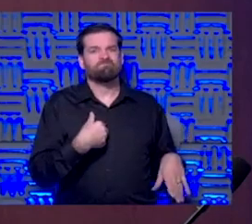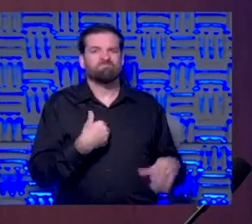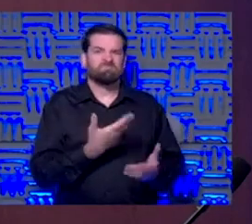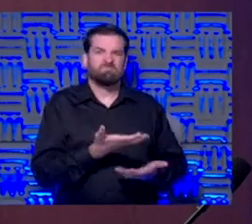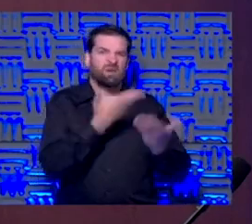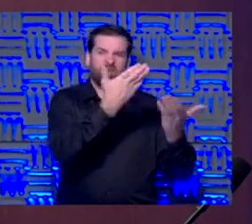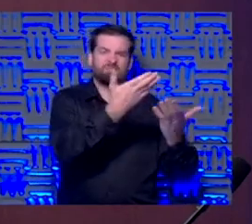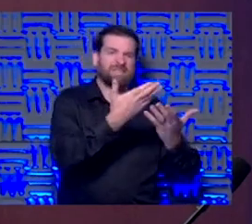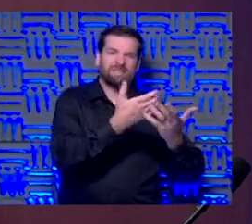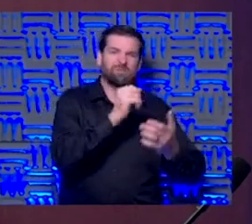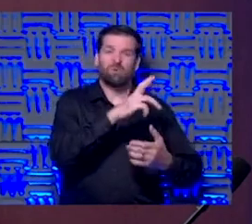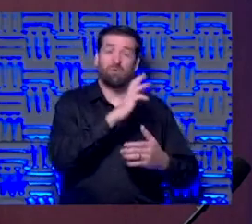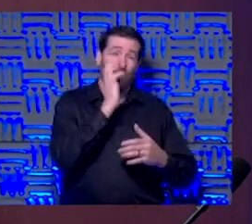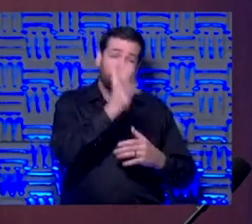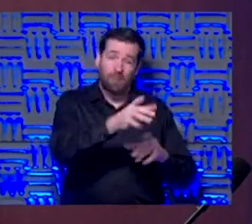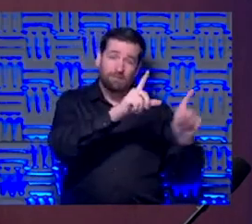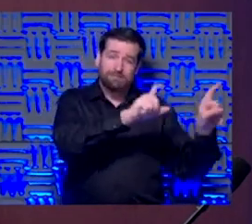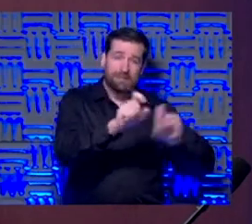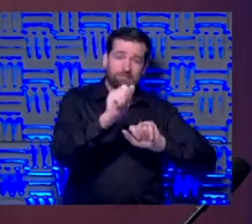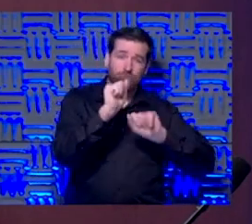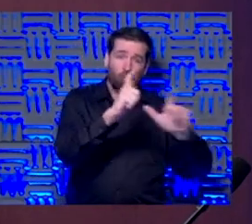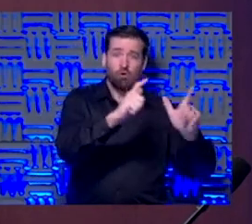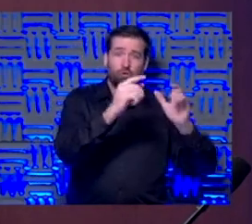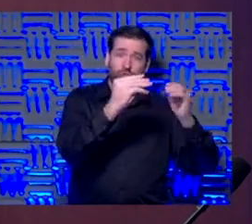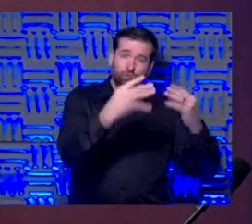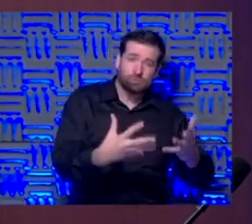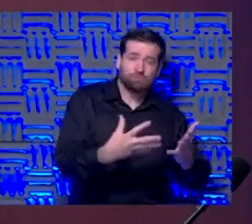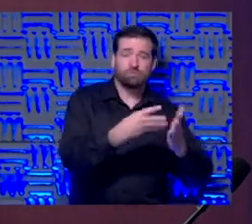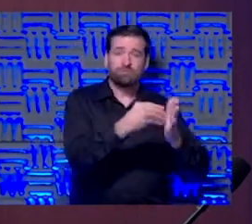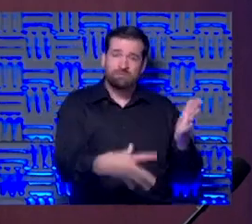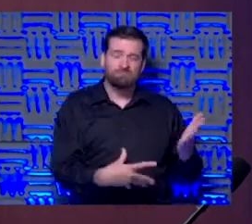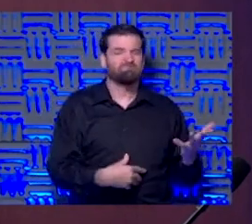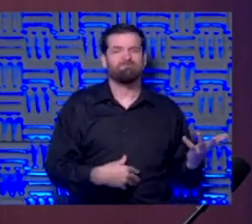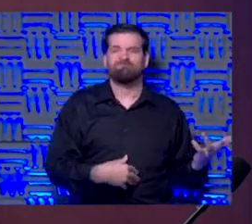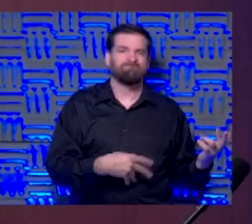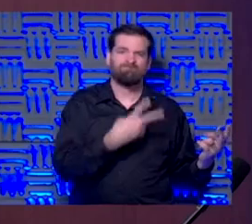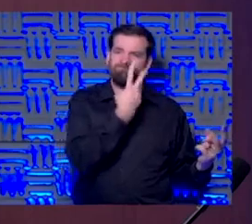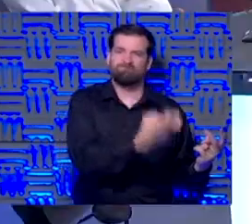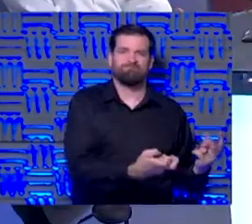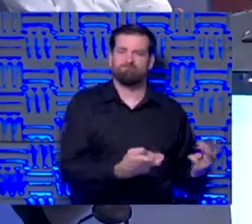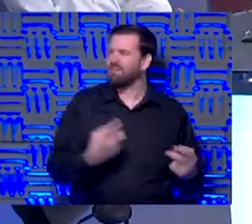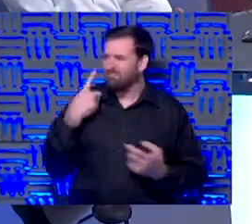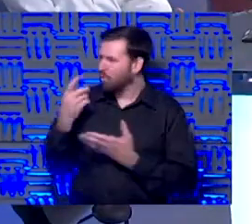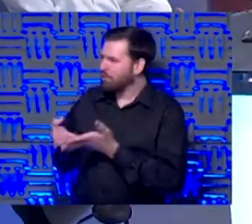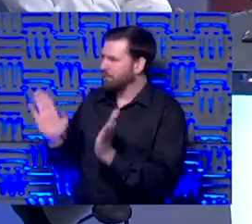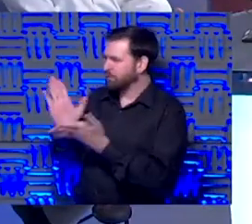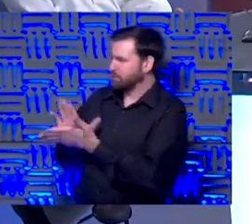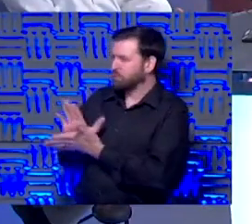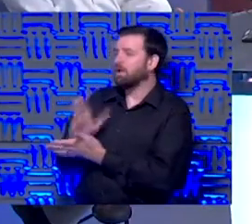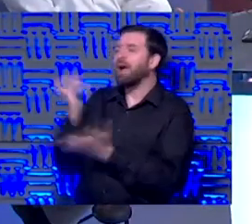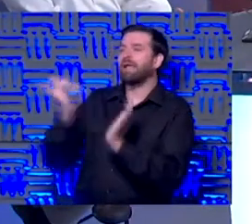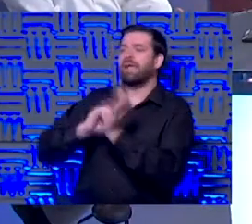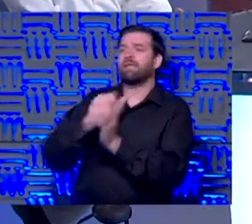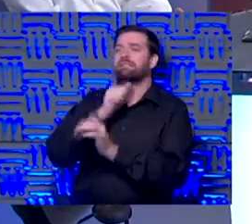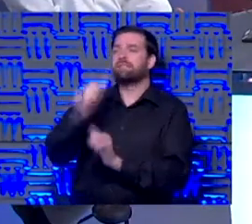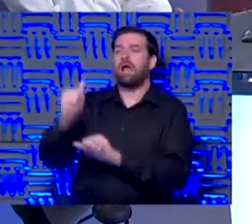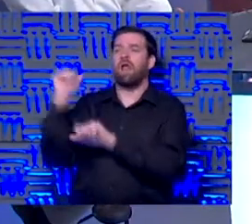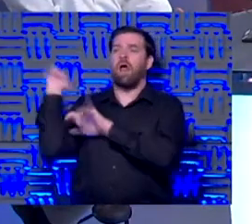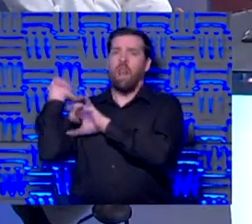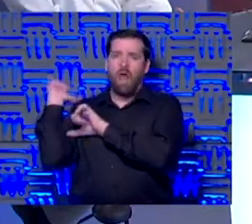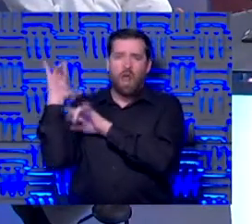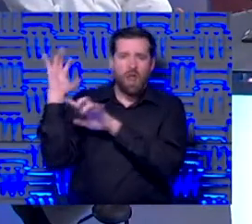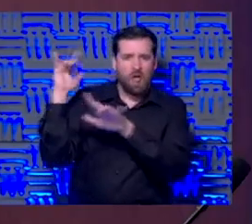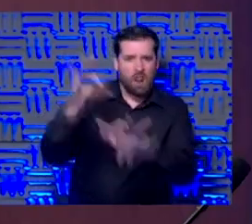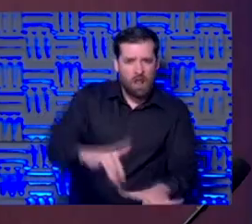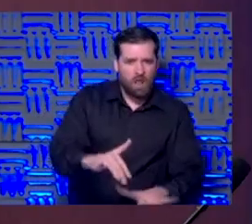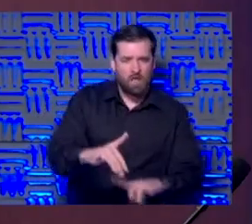going to be doing in Wyandotte County. I don't know if there are other communities that are going to be mass testing. Not for public schools. Again, it's not a mass migration. Right. That's